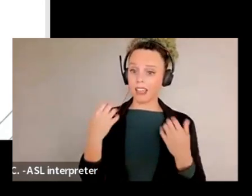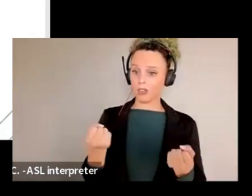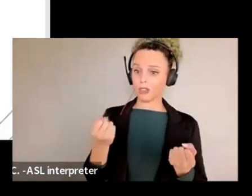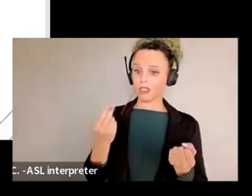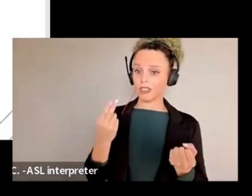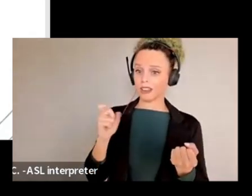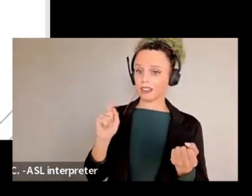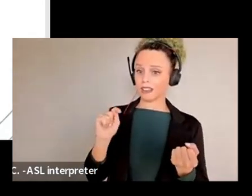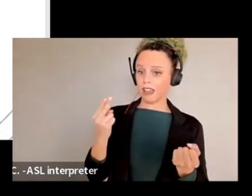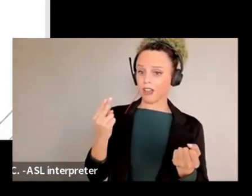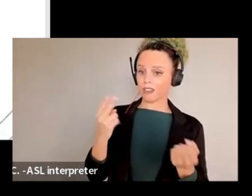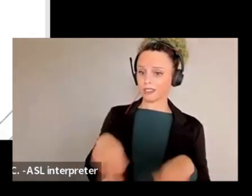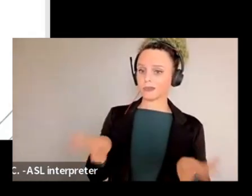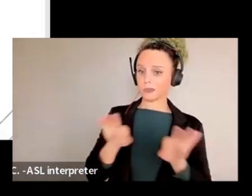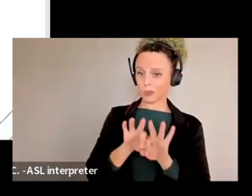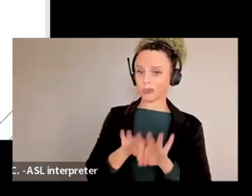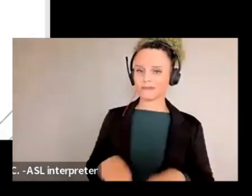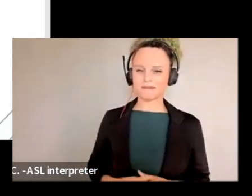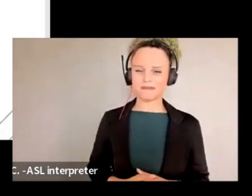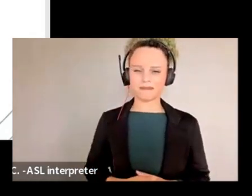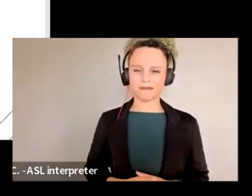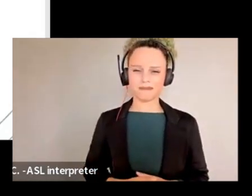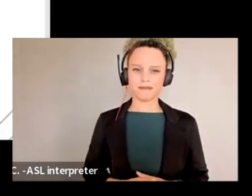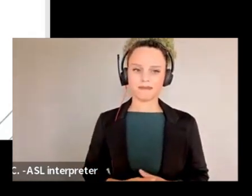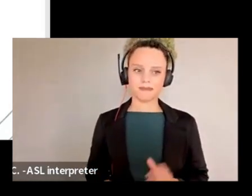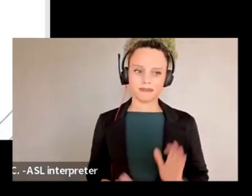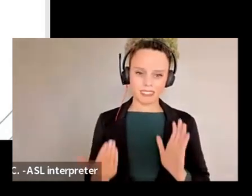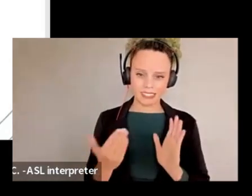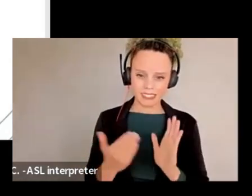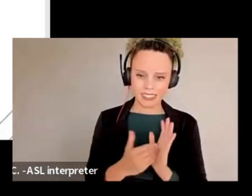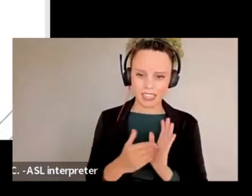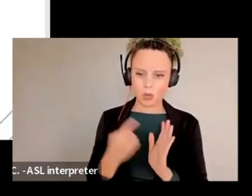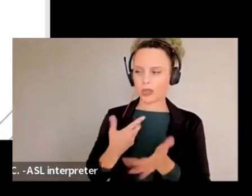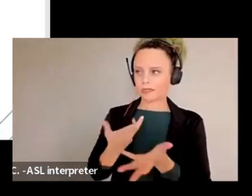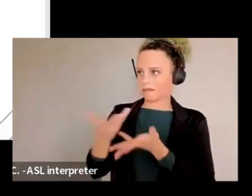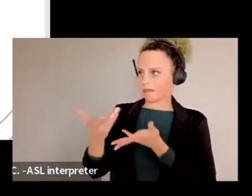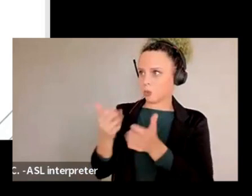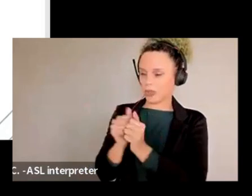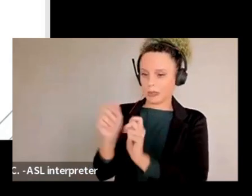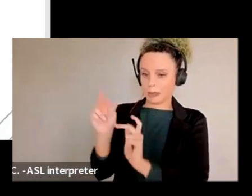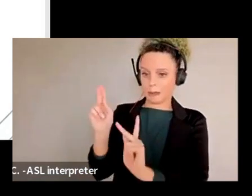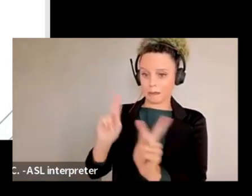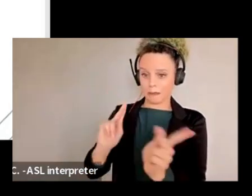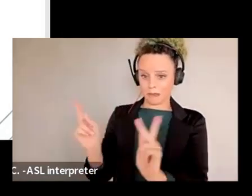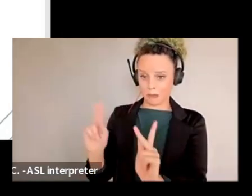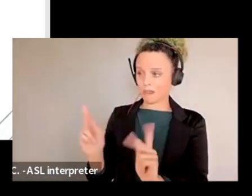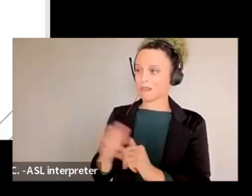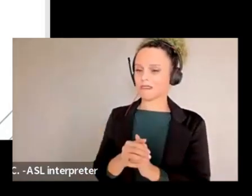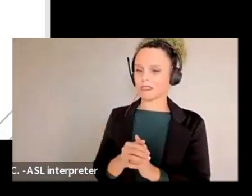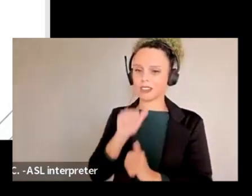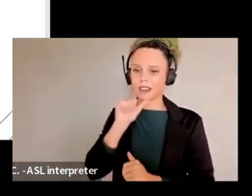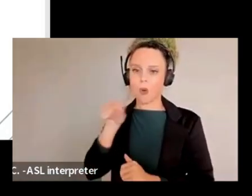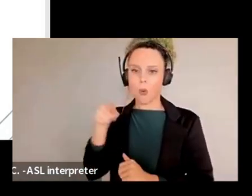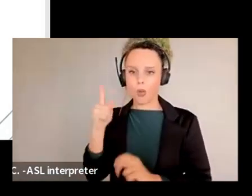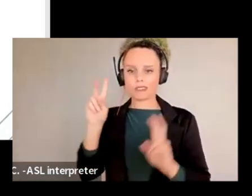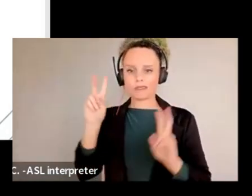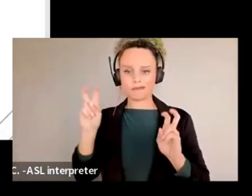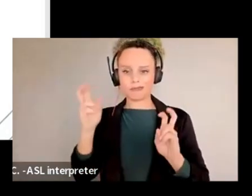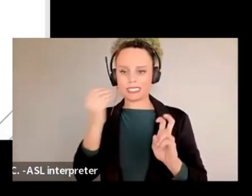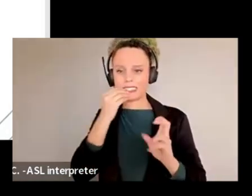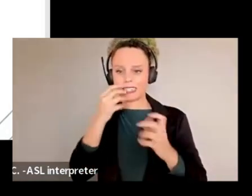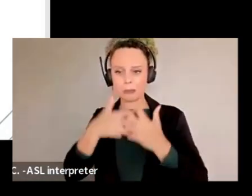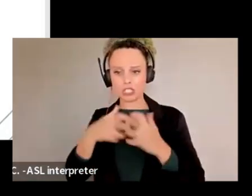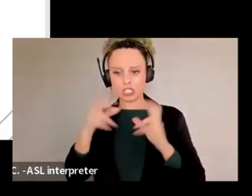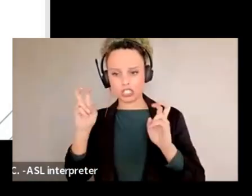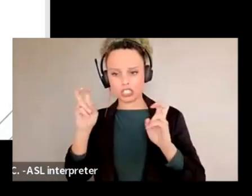And health. Health is also a very important part of this. And I just think it's so important to remember